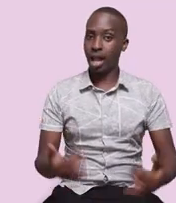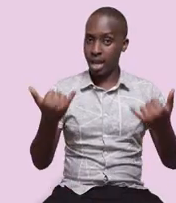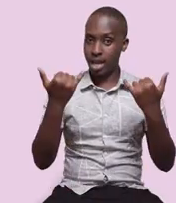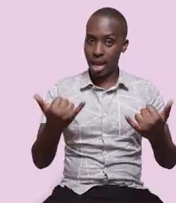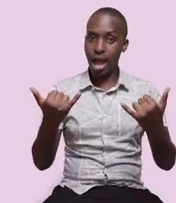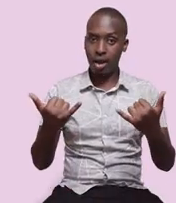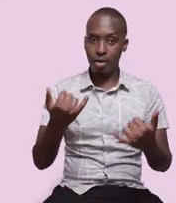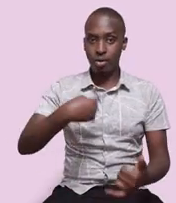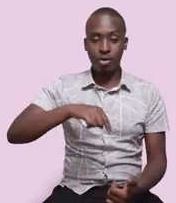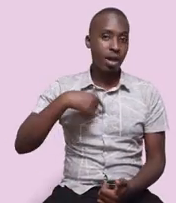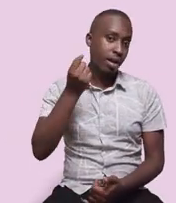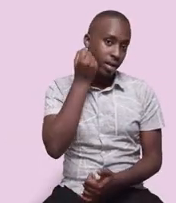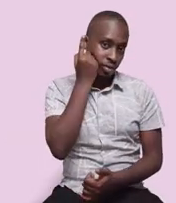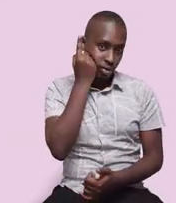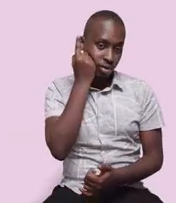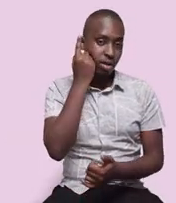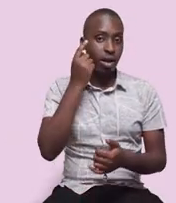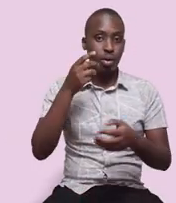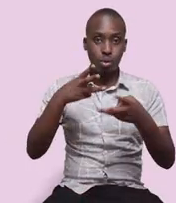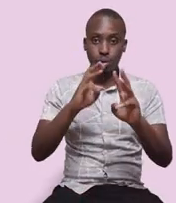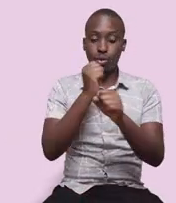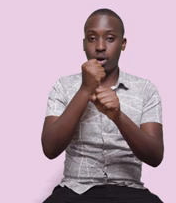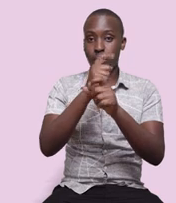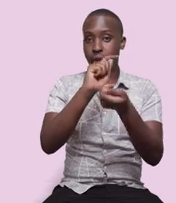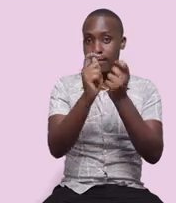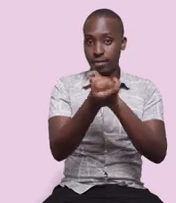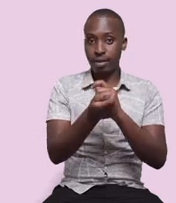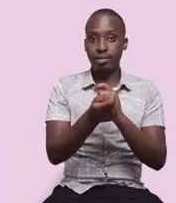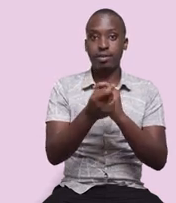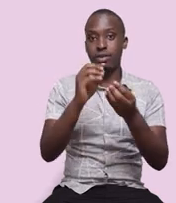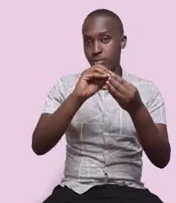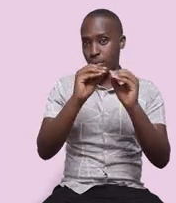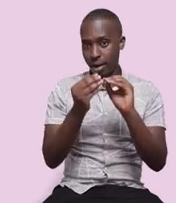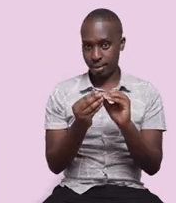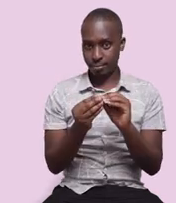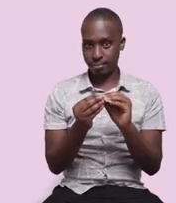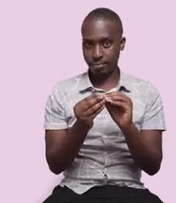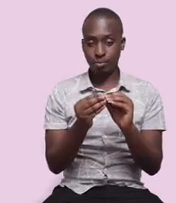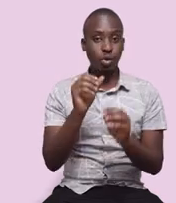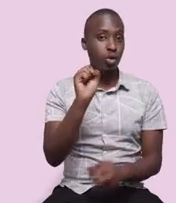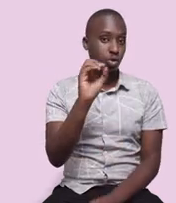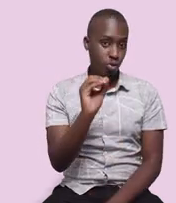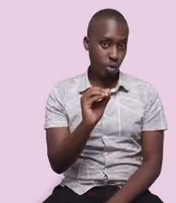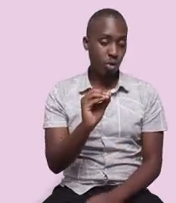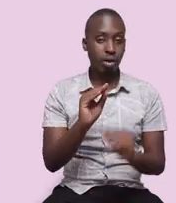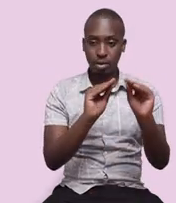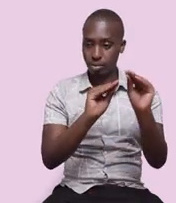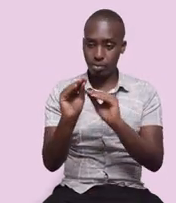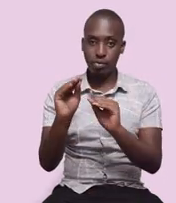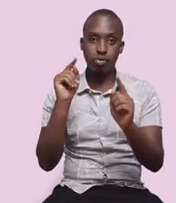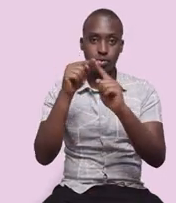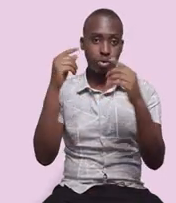Now we understood the concept of inverse of an integer. So let's move on